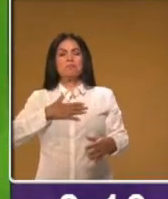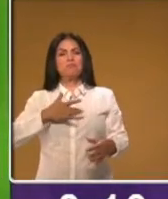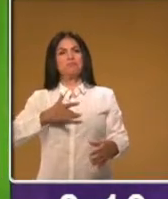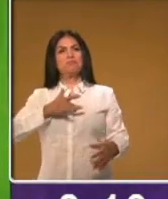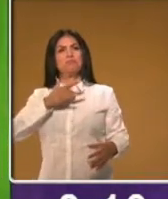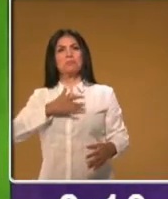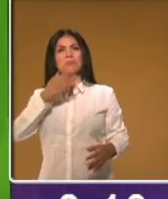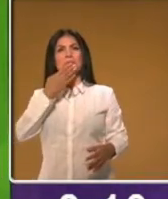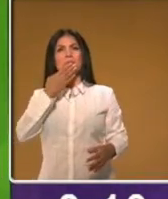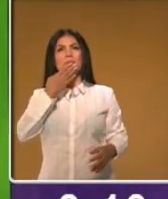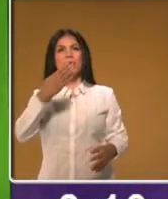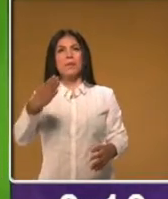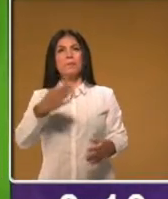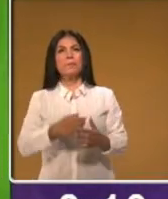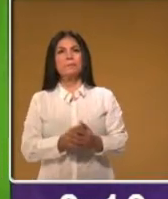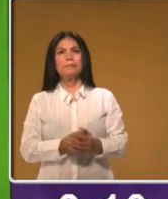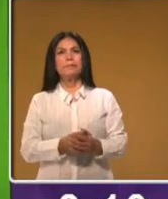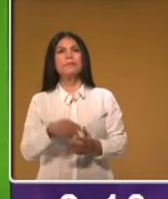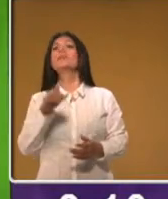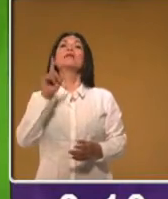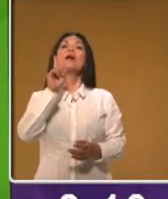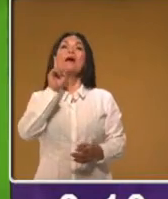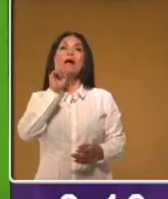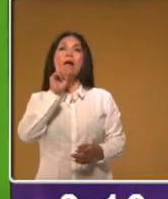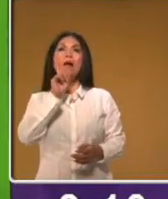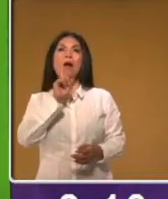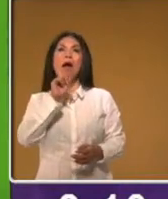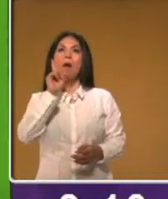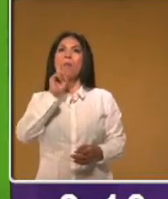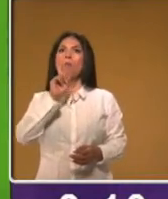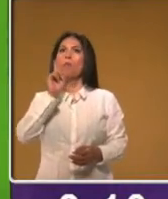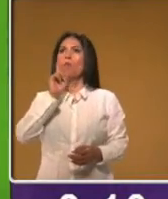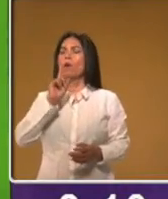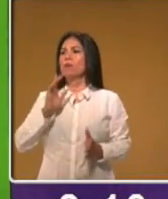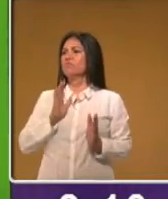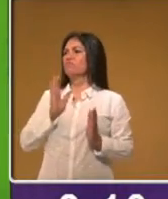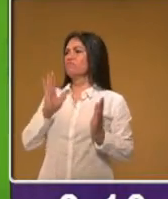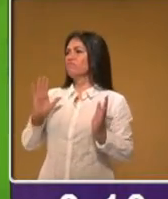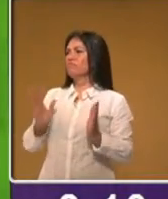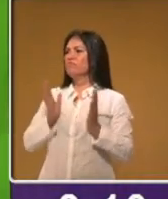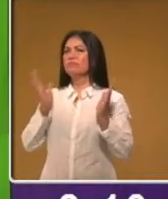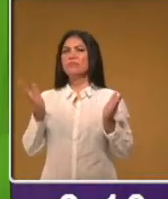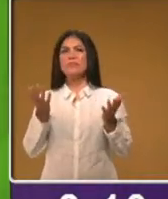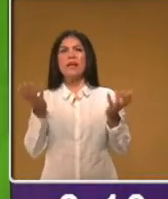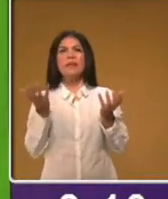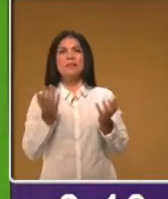see, the lady reaction, the lady gestures.